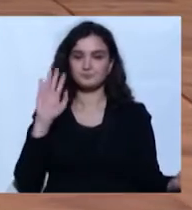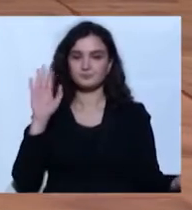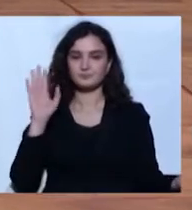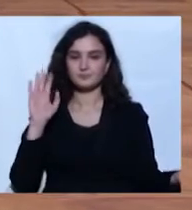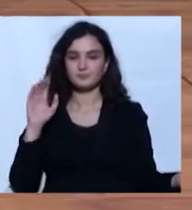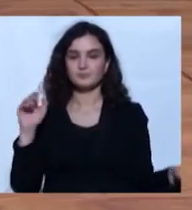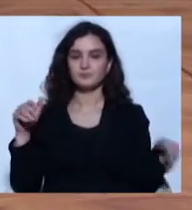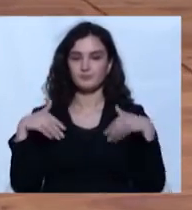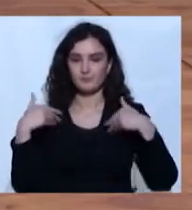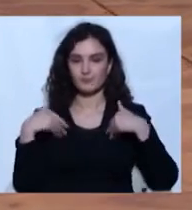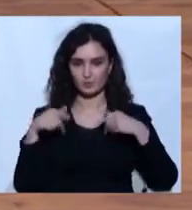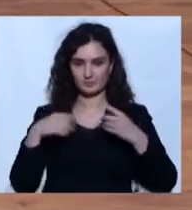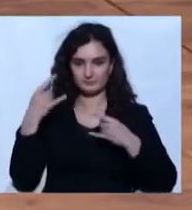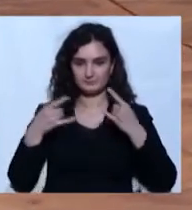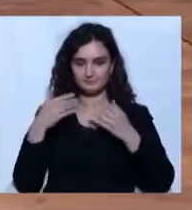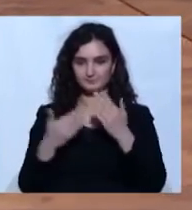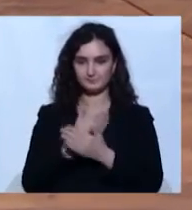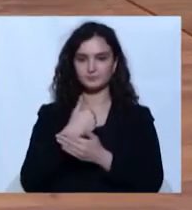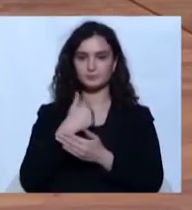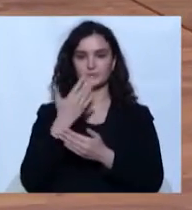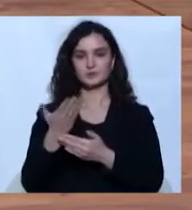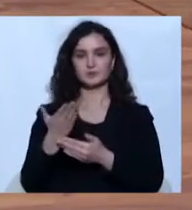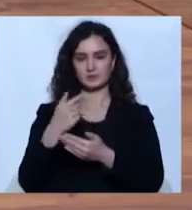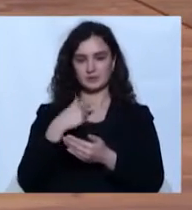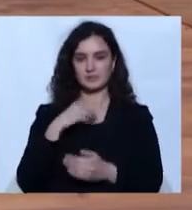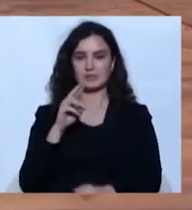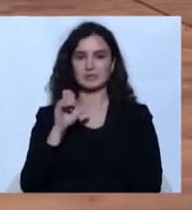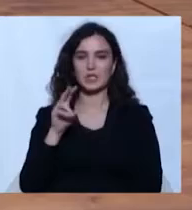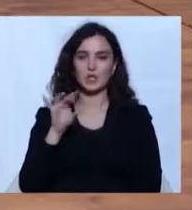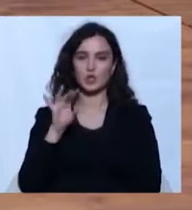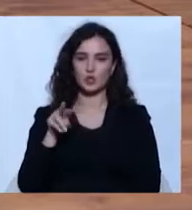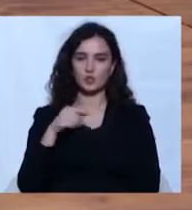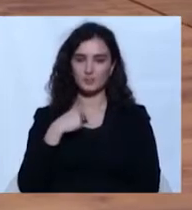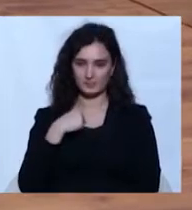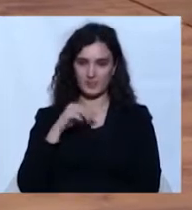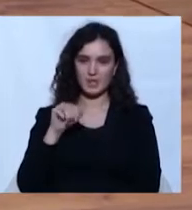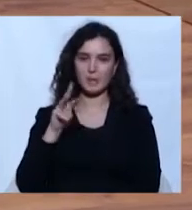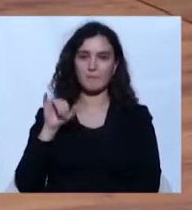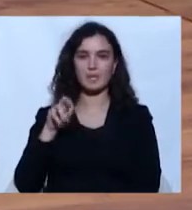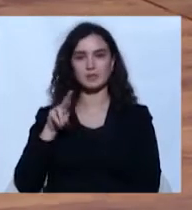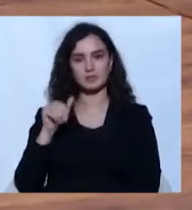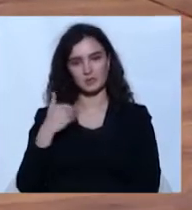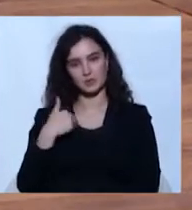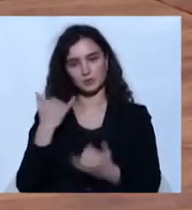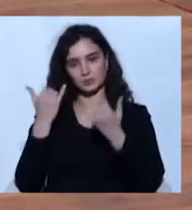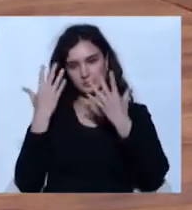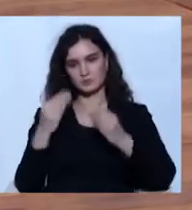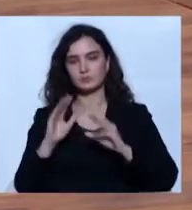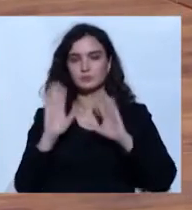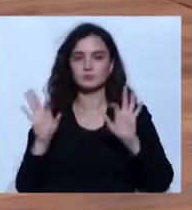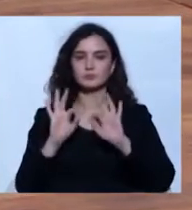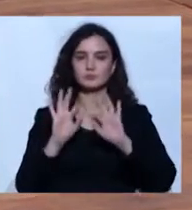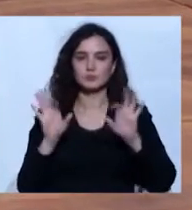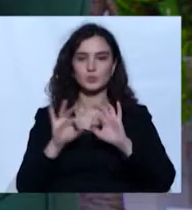Hi there, and welcome back to another English lesson on TV. We are your hosts. I'm Mr. Daryl. And I'm Miss